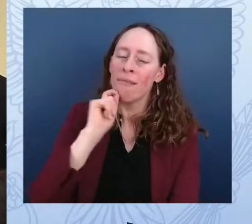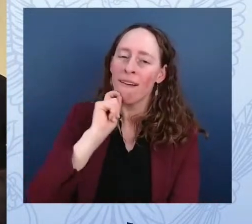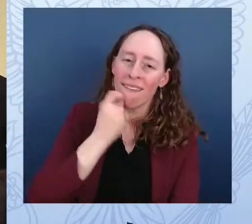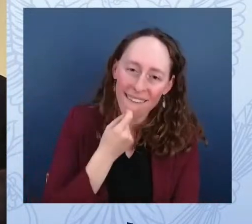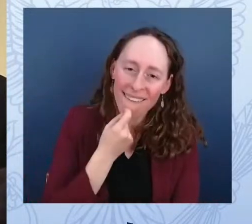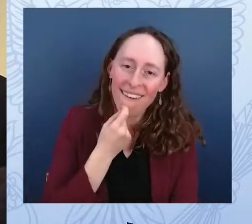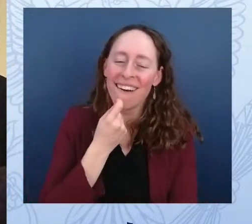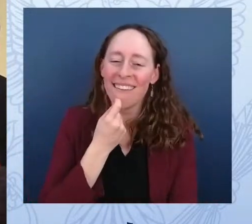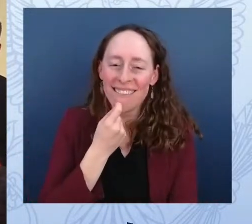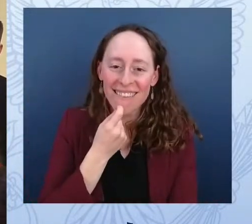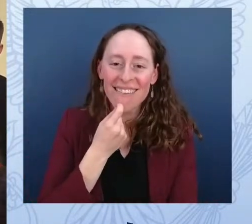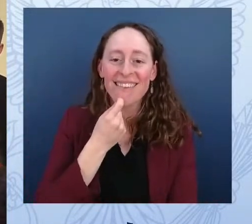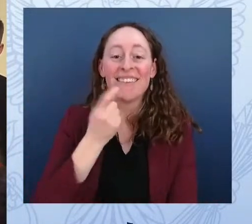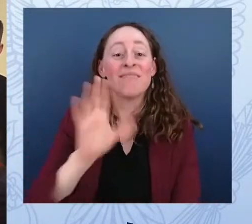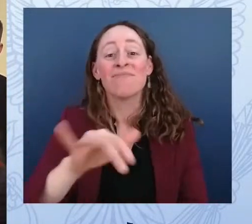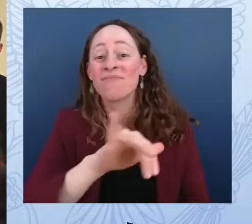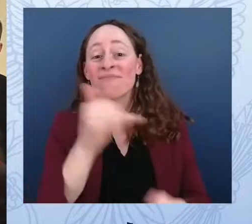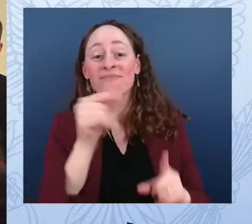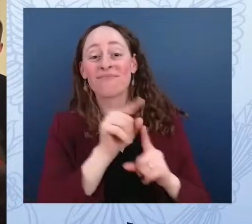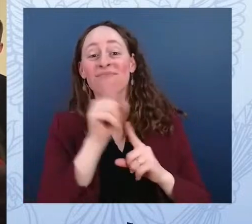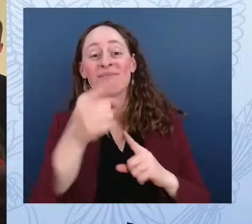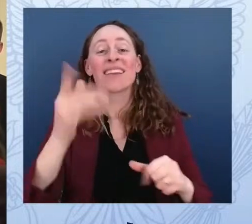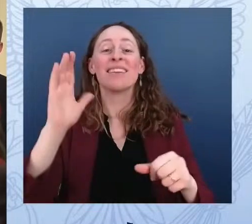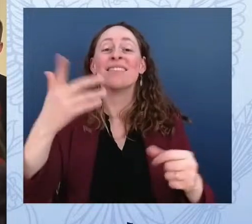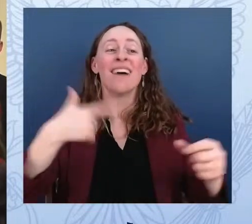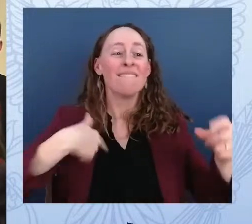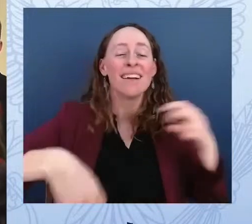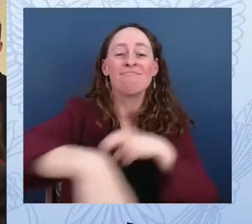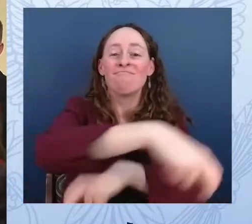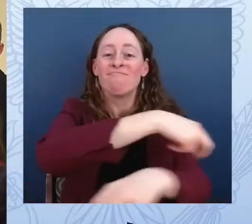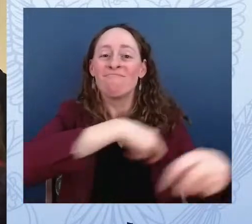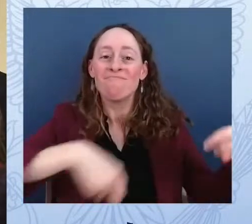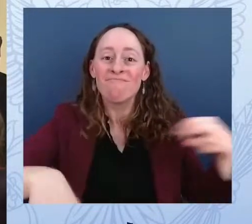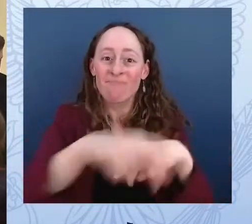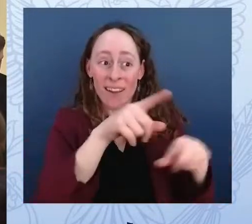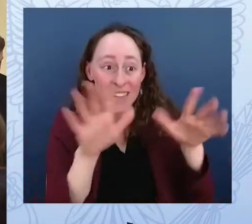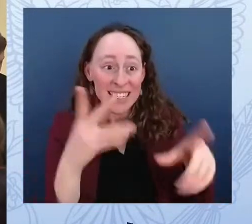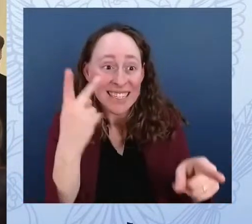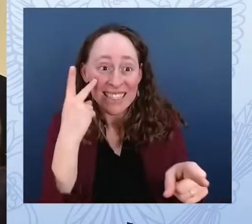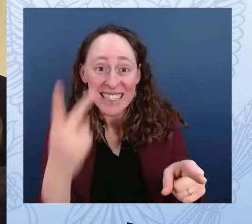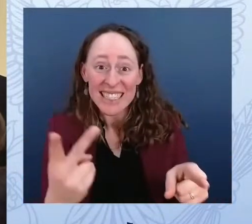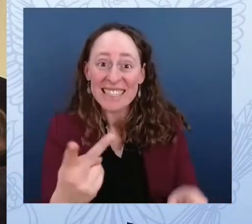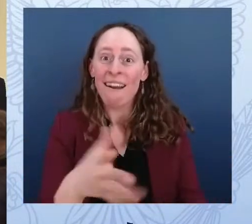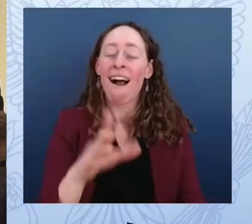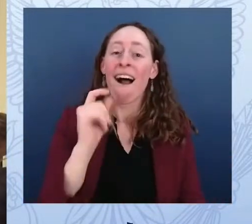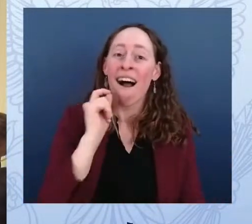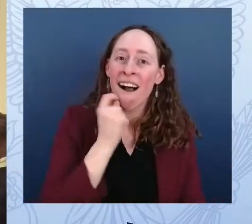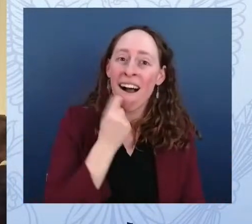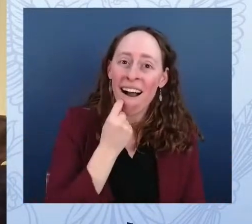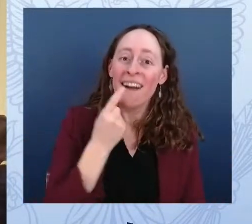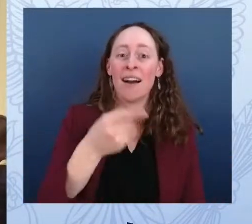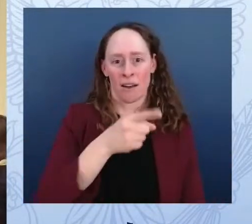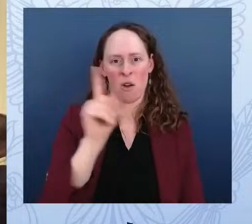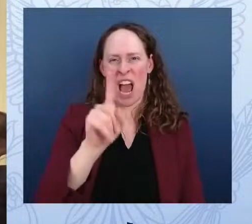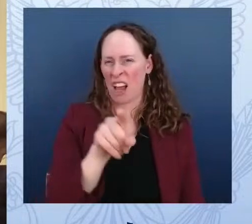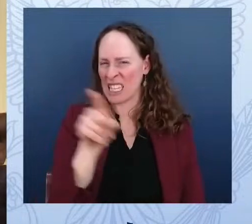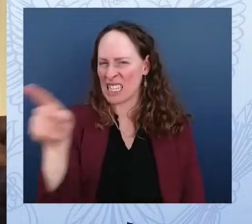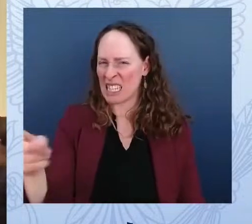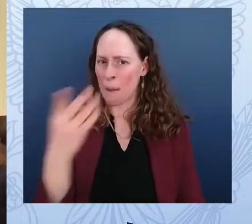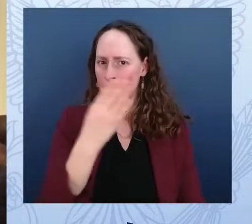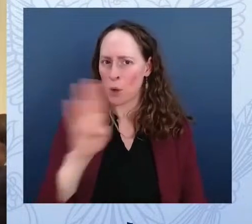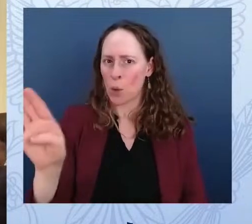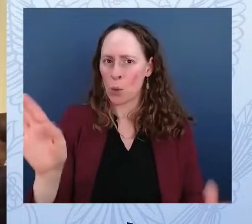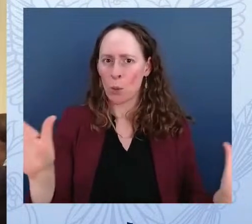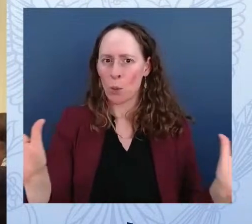taken. And in the Blue Room, and, everything in all the rooms in the holiday season. And I hope that